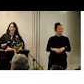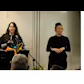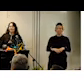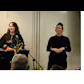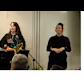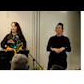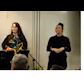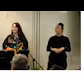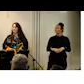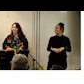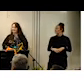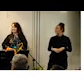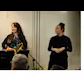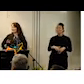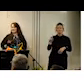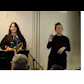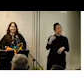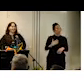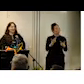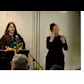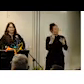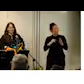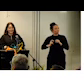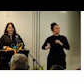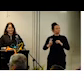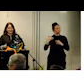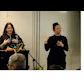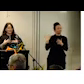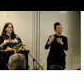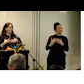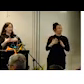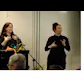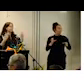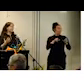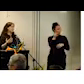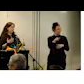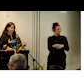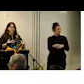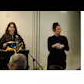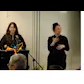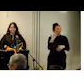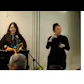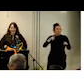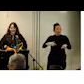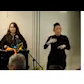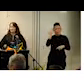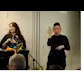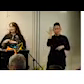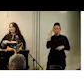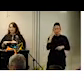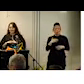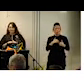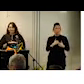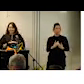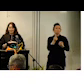So today I want to take you on my journey as a scientist. And it all began in high school when I fell in love with biology. I was